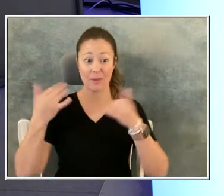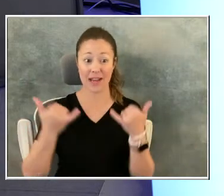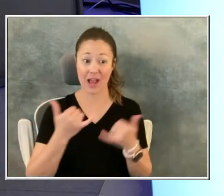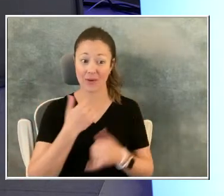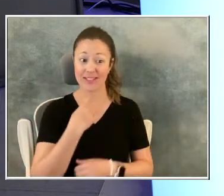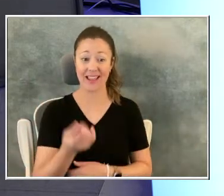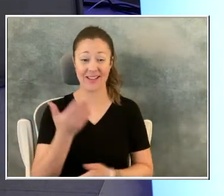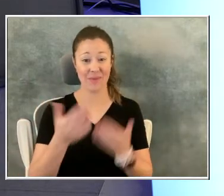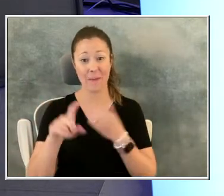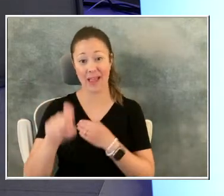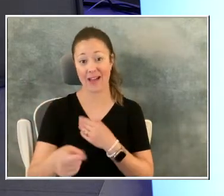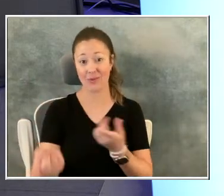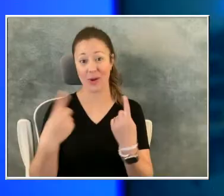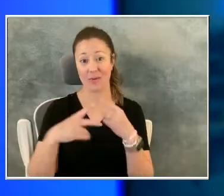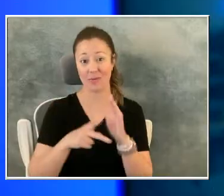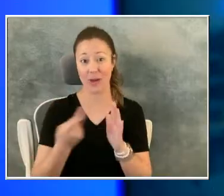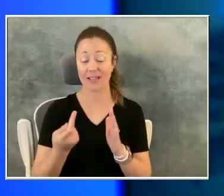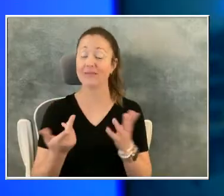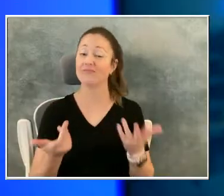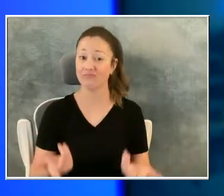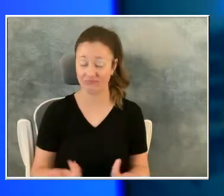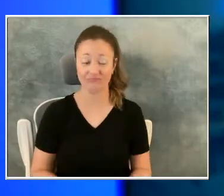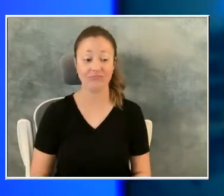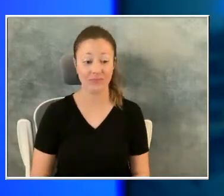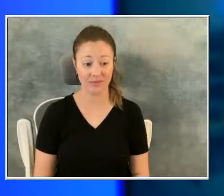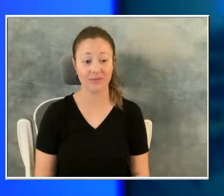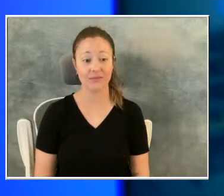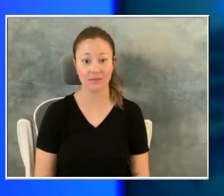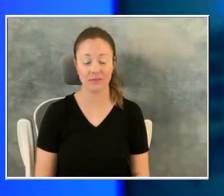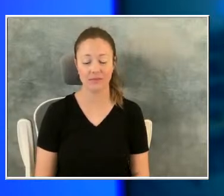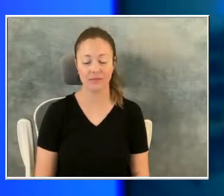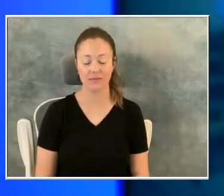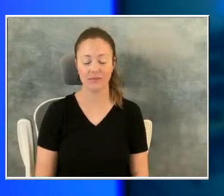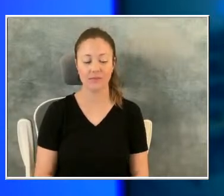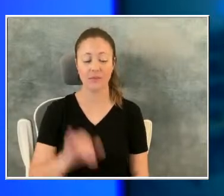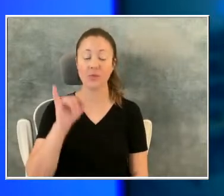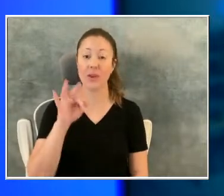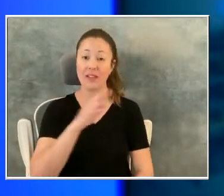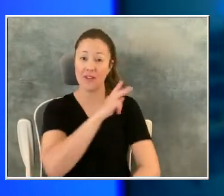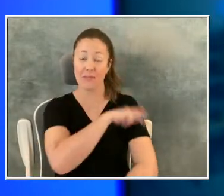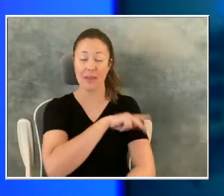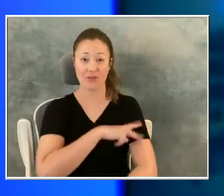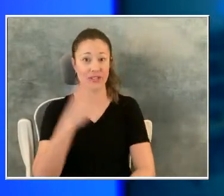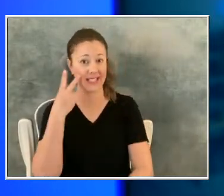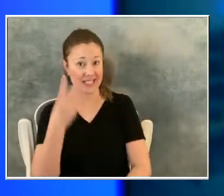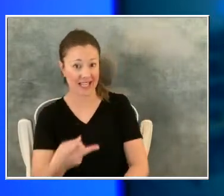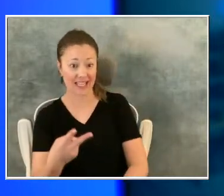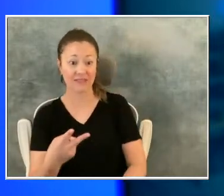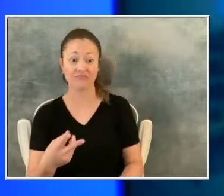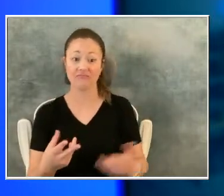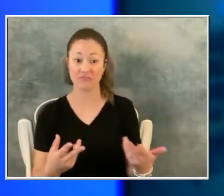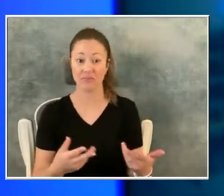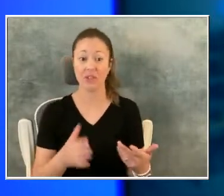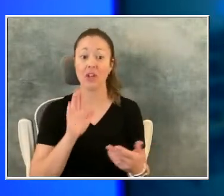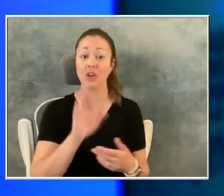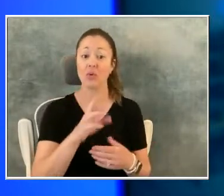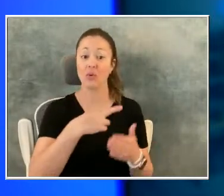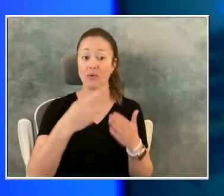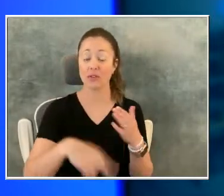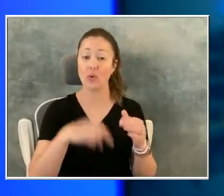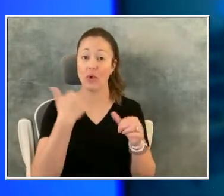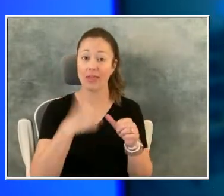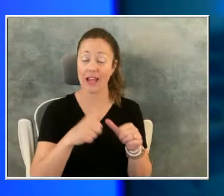come twice. Absolutely. Well, if a patient sees that they have dense breast tissue, you'll see that on your result letter or your